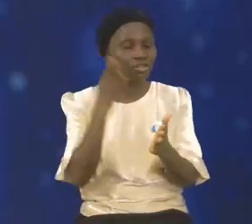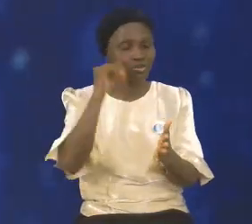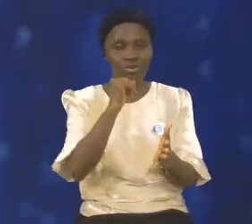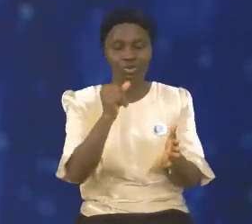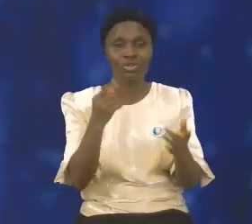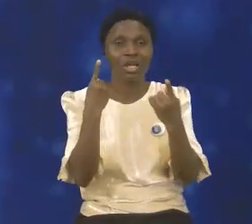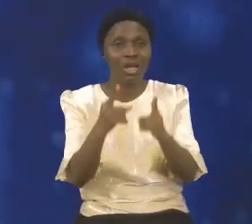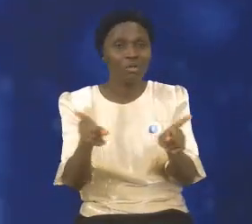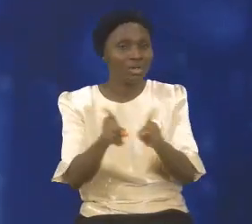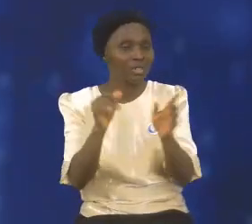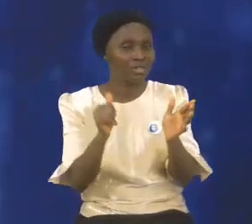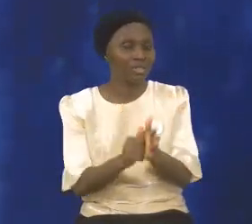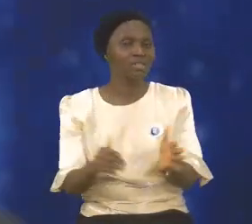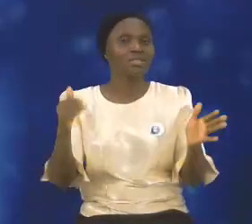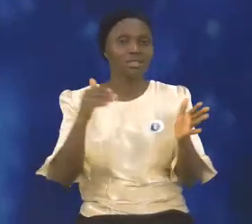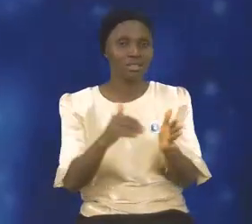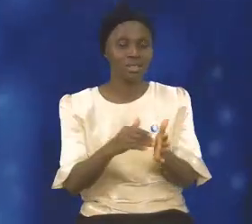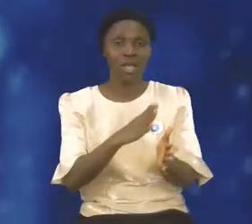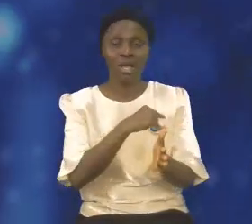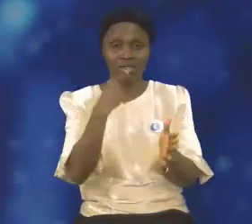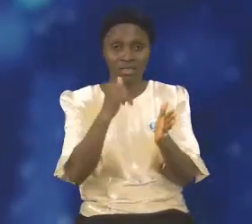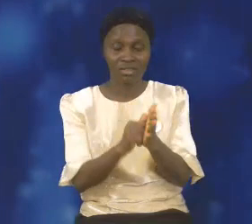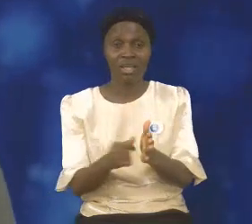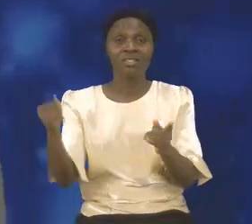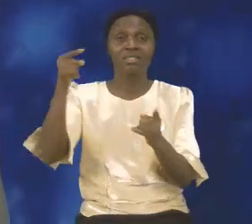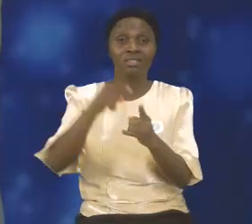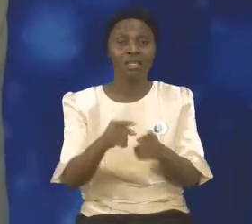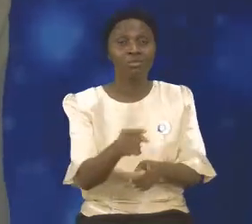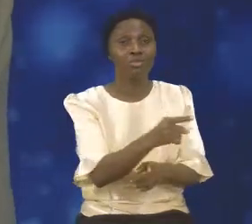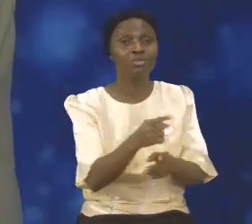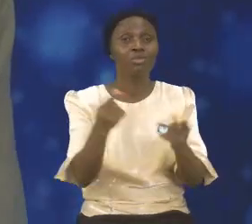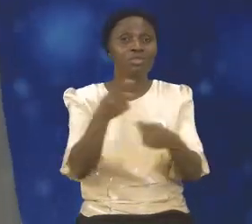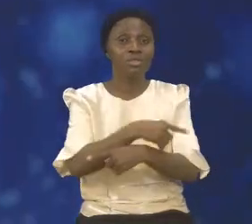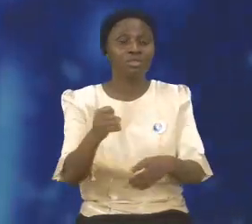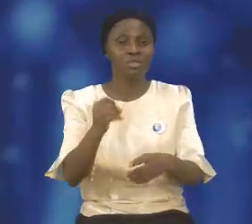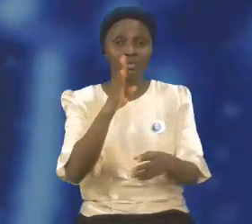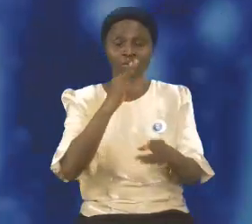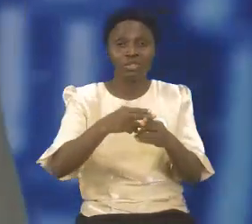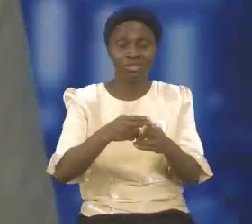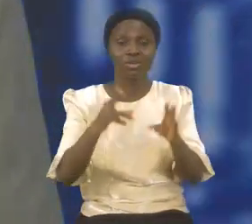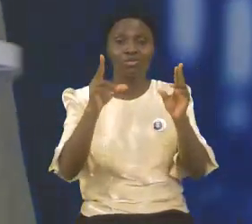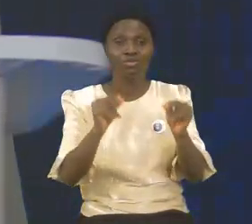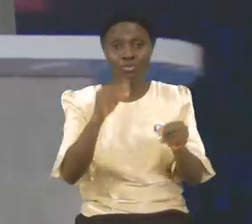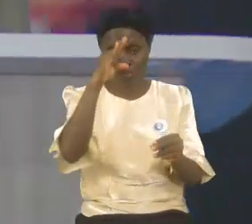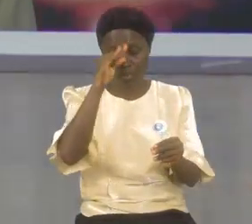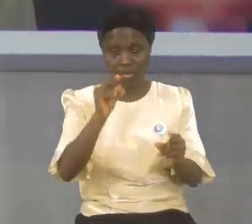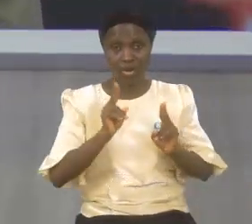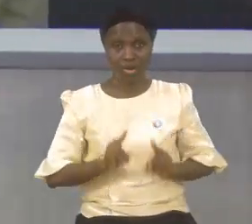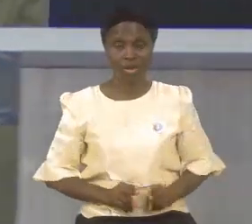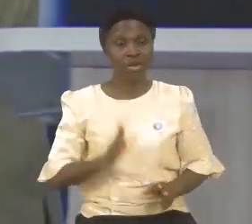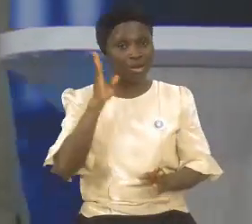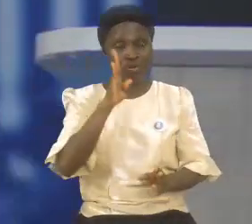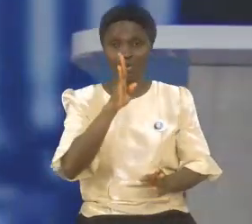those days shall be shortened, no flesh that shall remain alive. But for the elect's